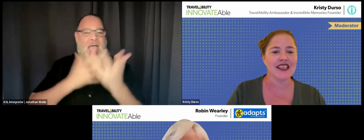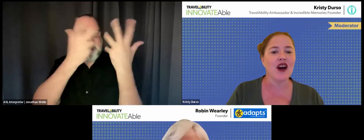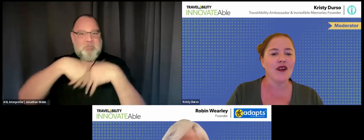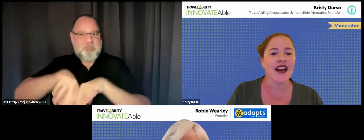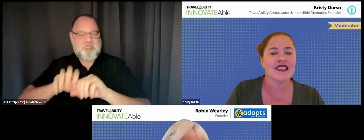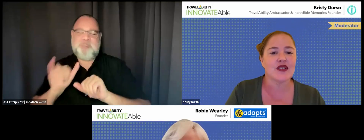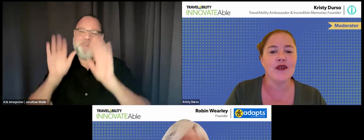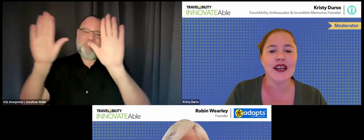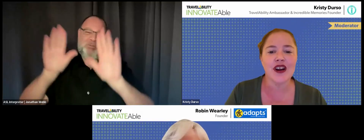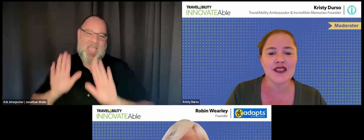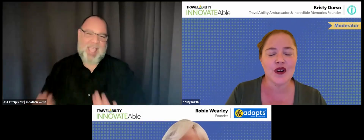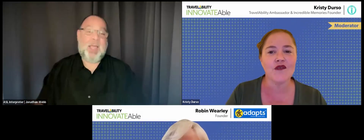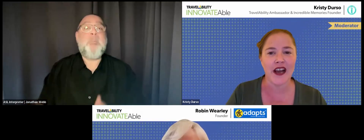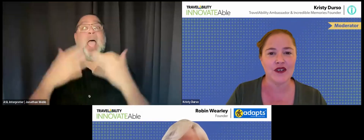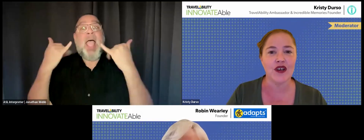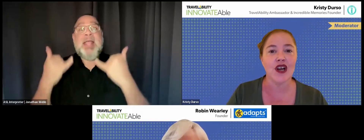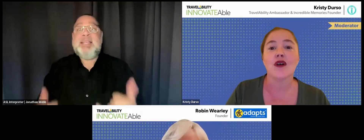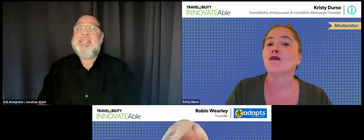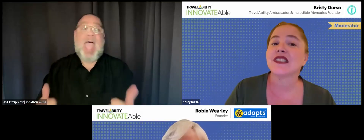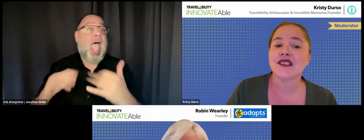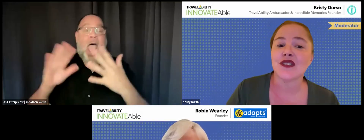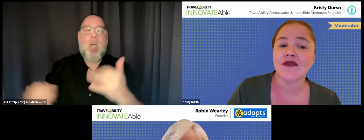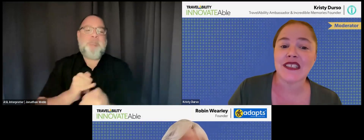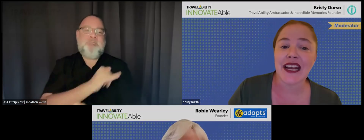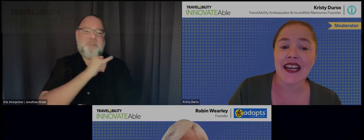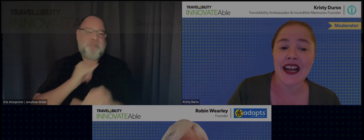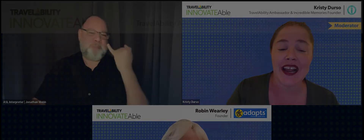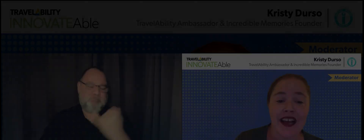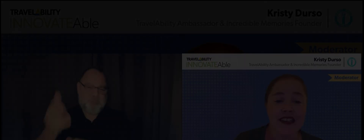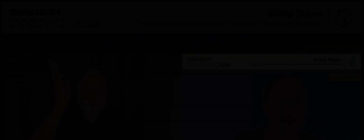fantastic. All right, so now we are on to our final presenter of the day, and